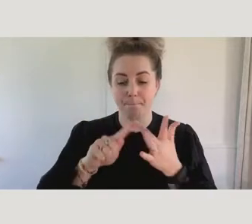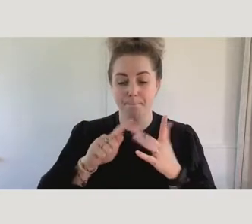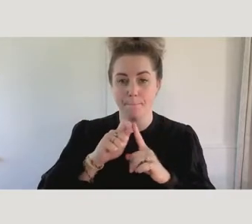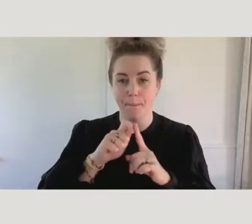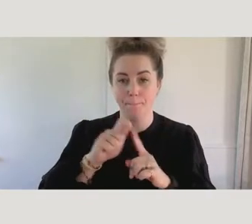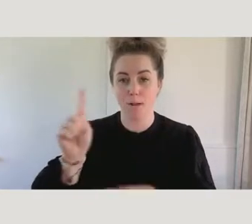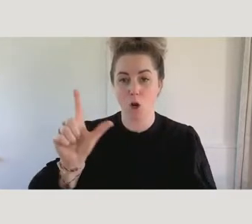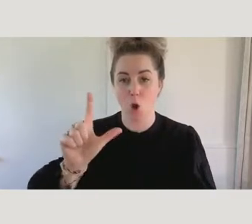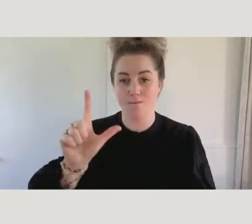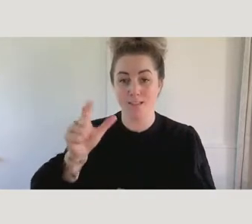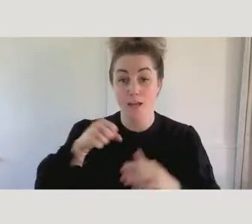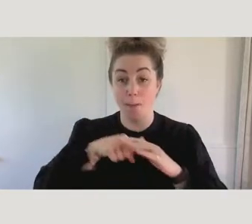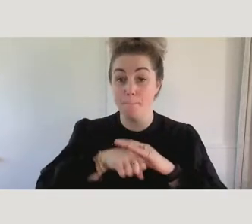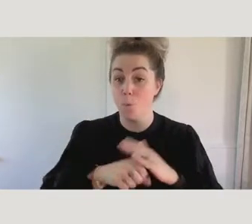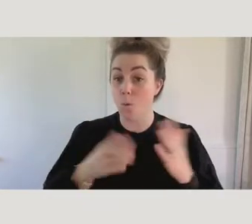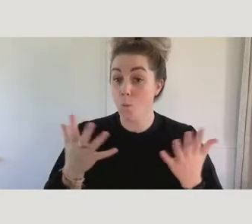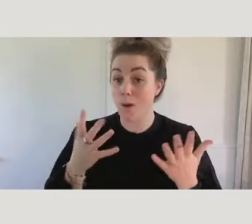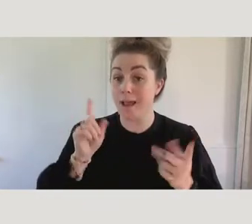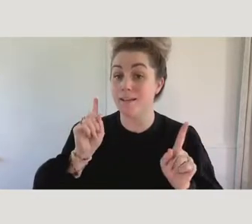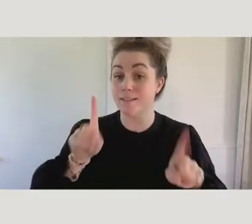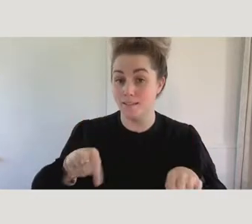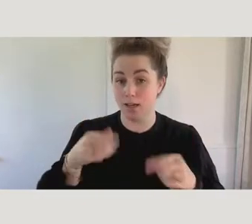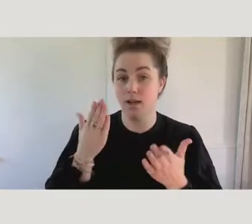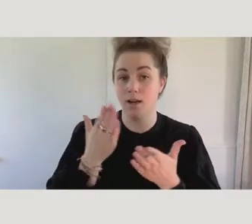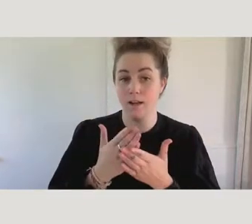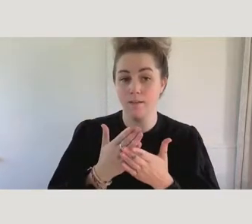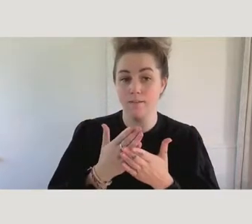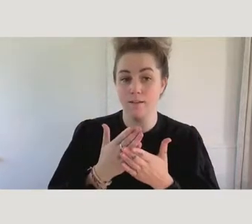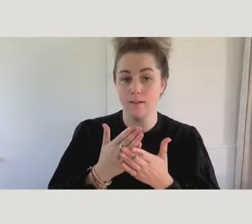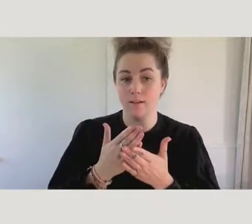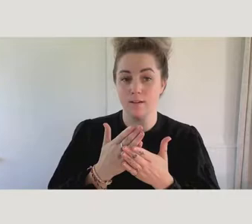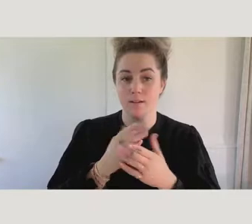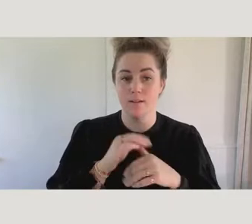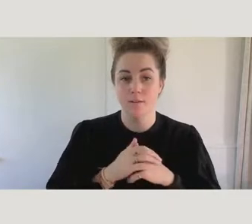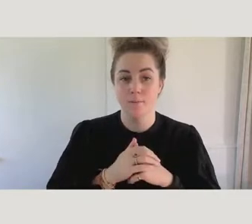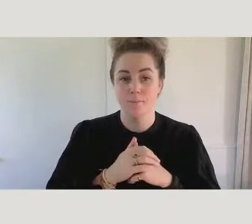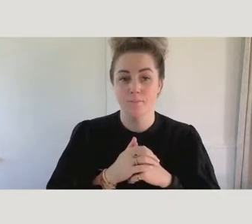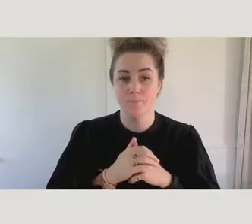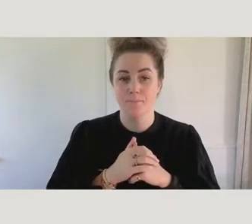and I was born and still live in ochipoti taiwaipanamu